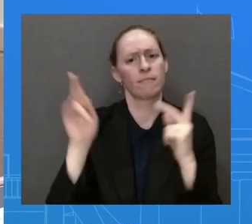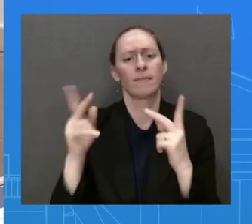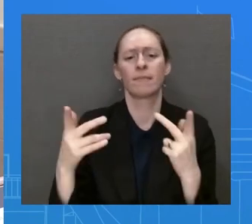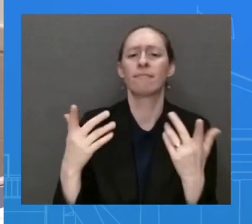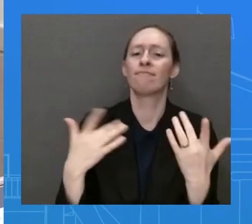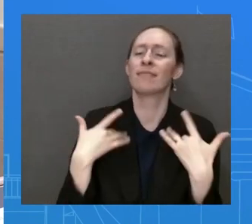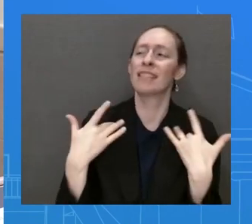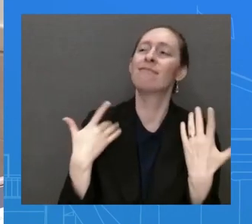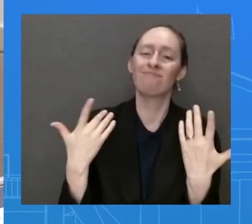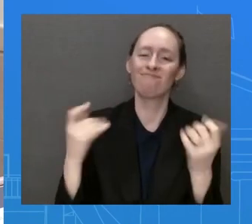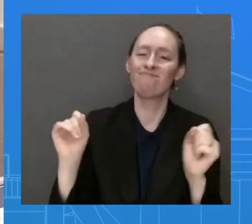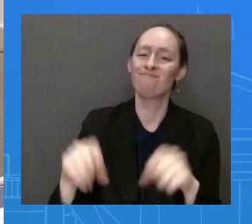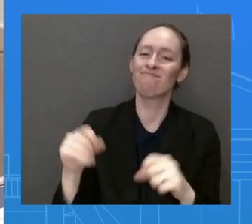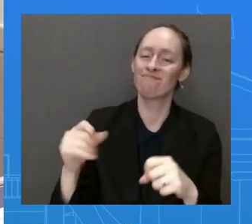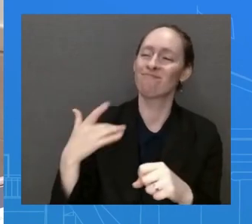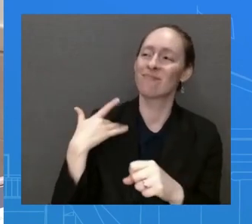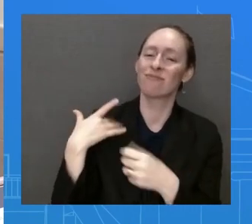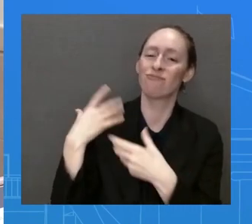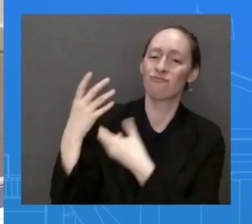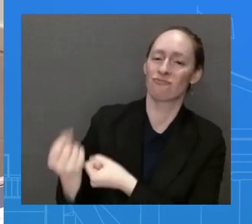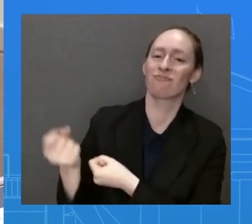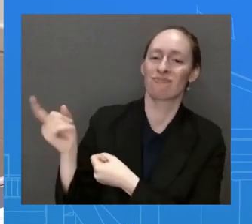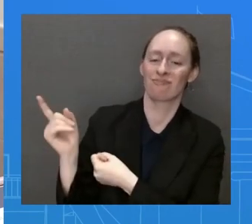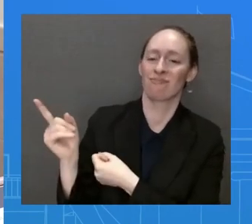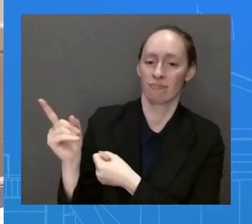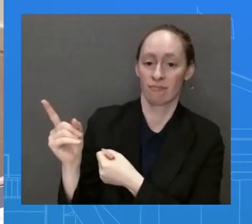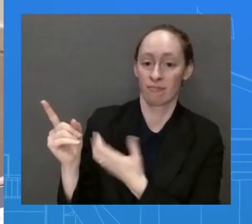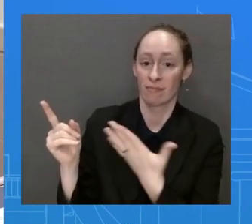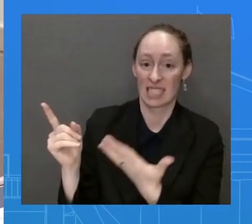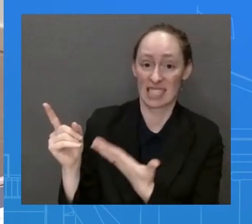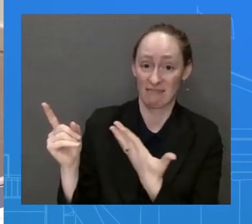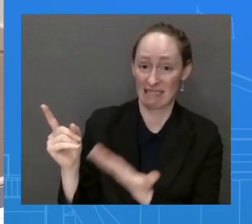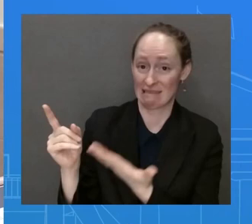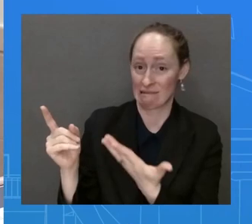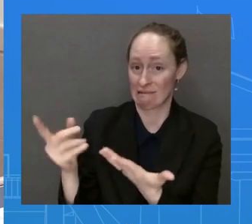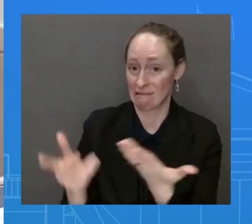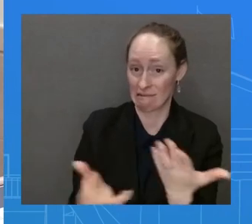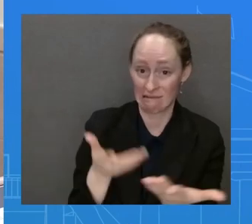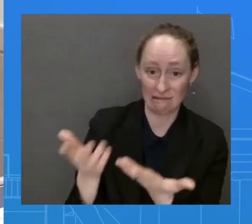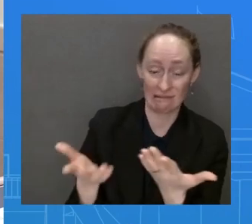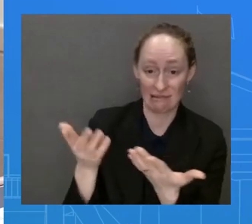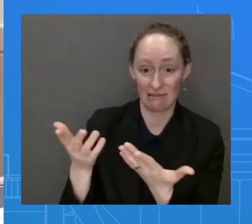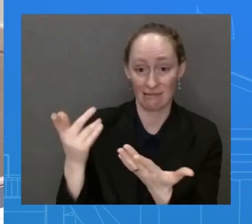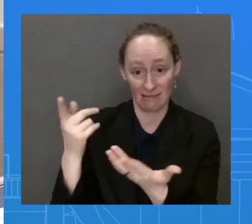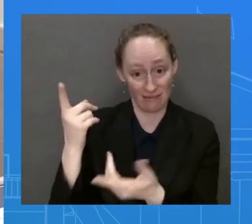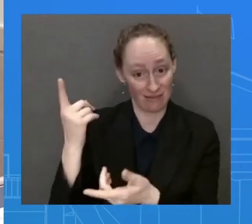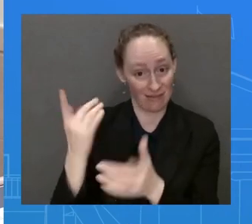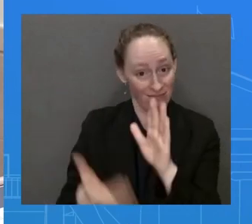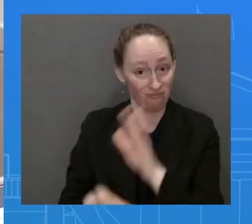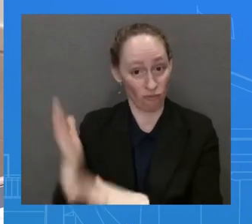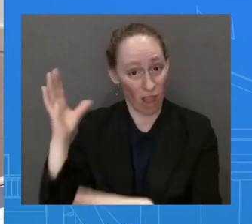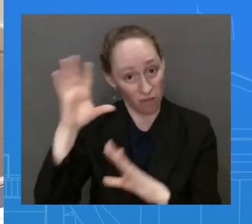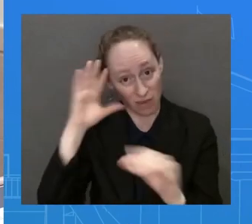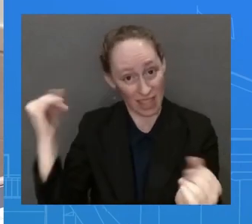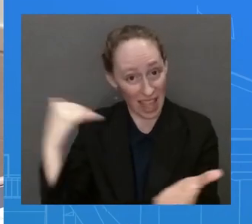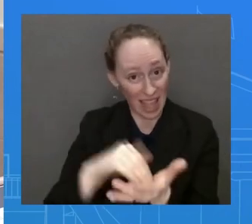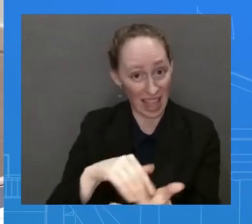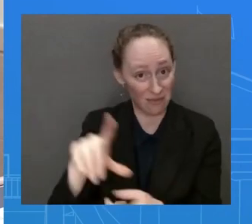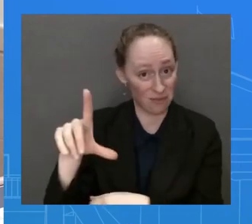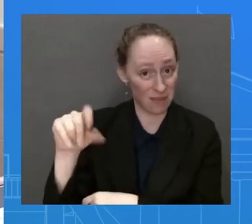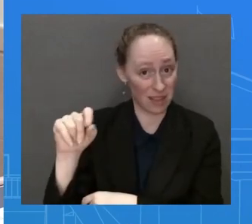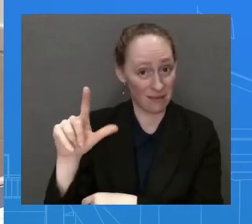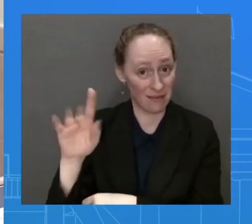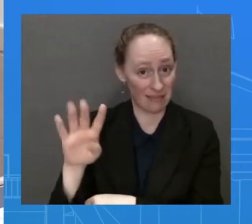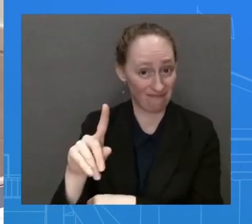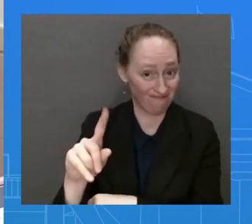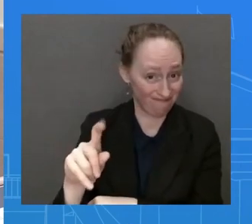Does this episode undercut that argument, that he would restore confidence? Because here we have in the headlines